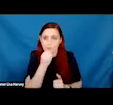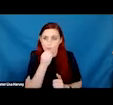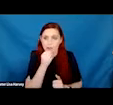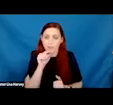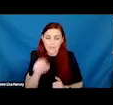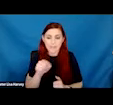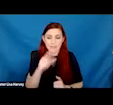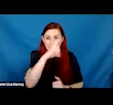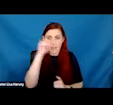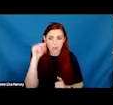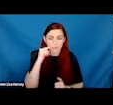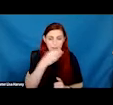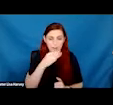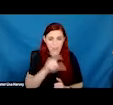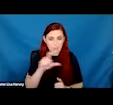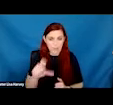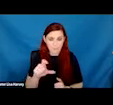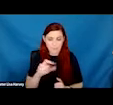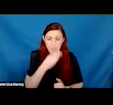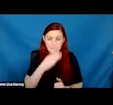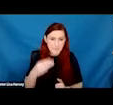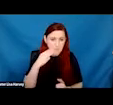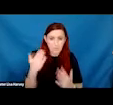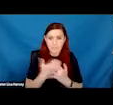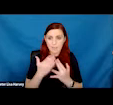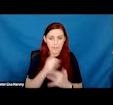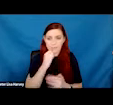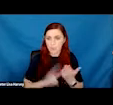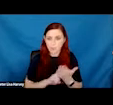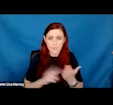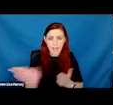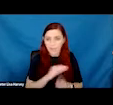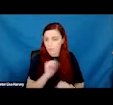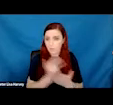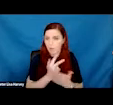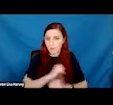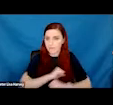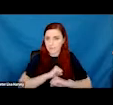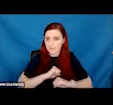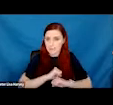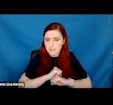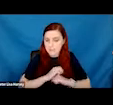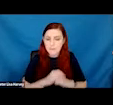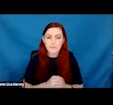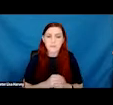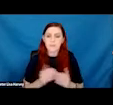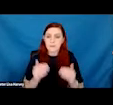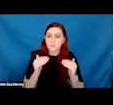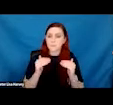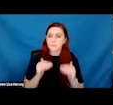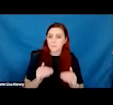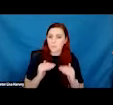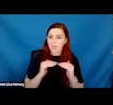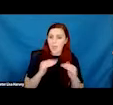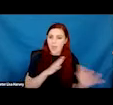council's commitment to accessibility. This new standard will provide opportunities for shaping the post-COVID world.